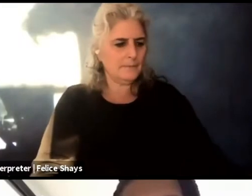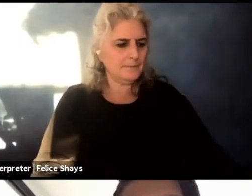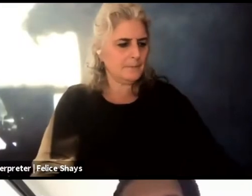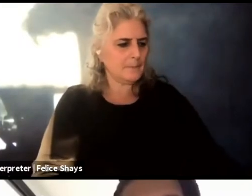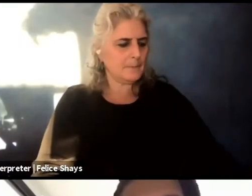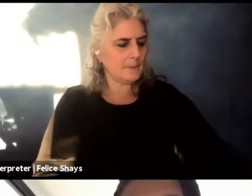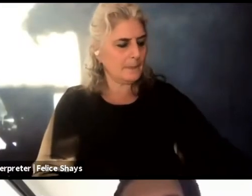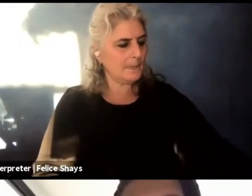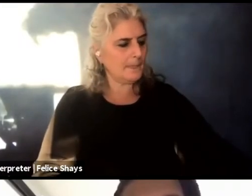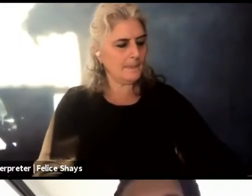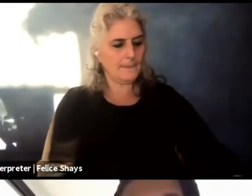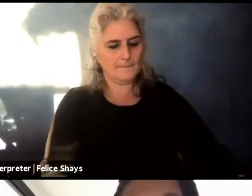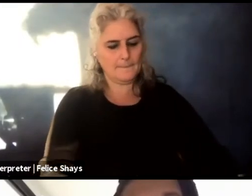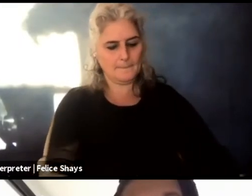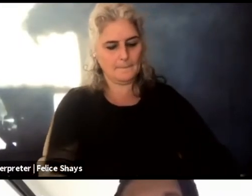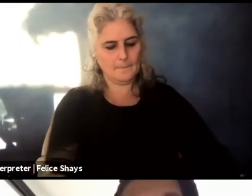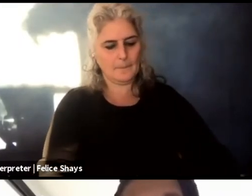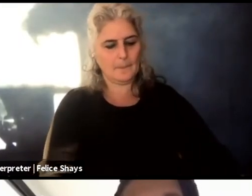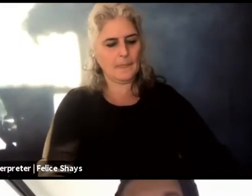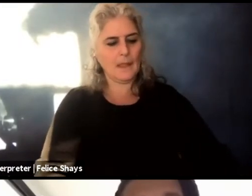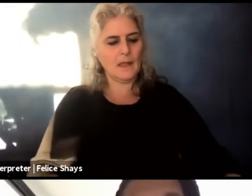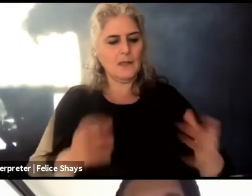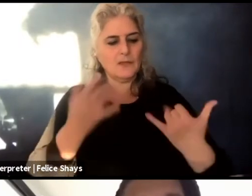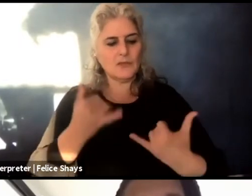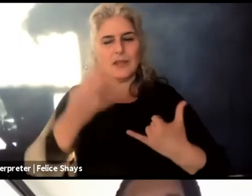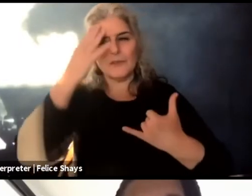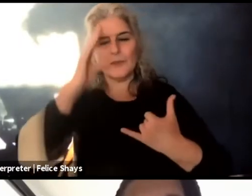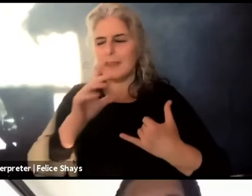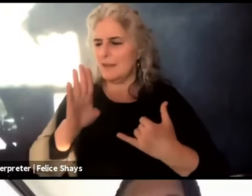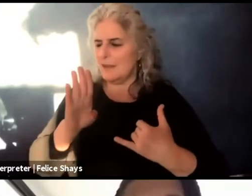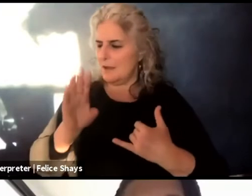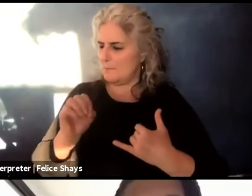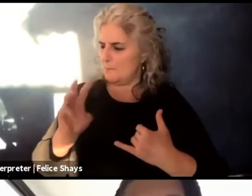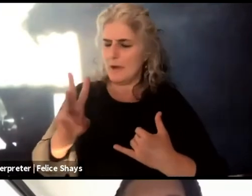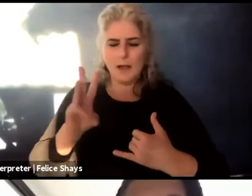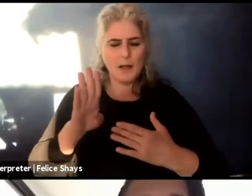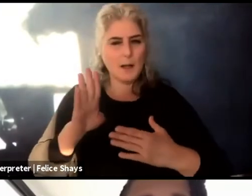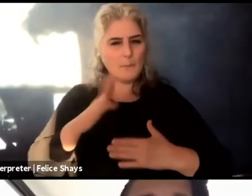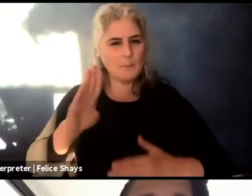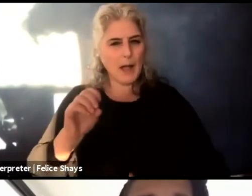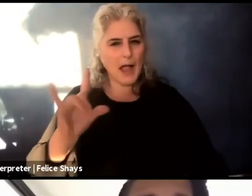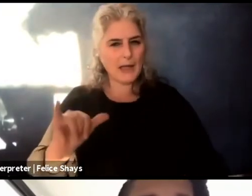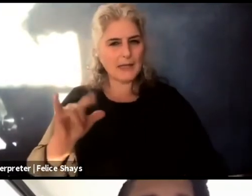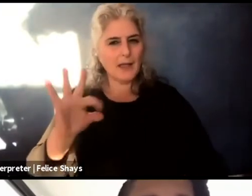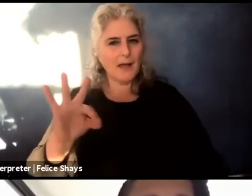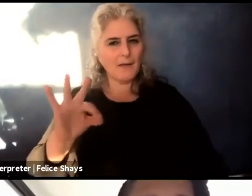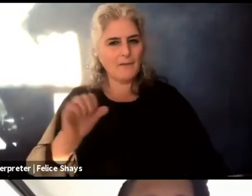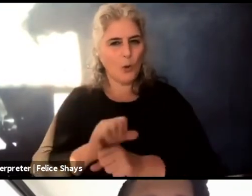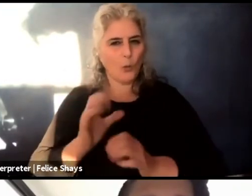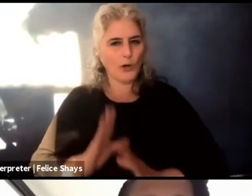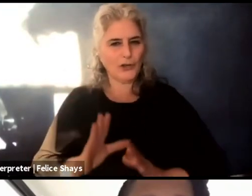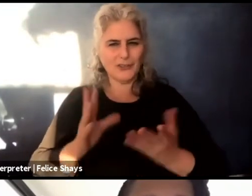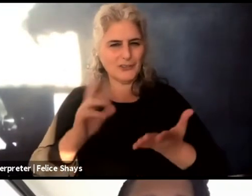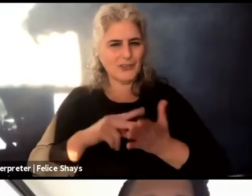Mark, can you tell us to body of workers? What is body of workers? What is the plan for disrupting